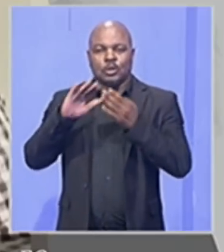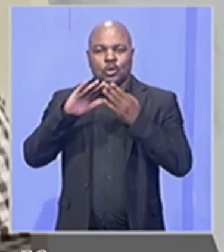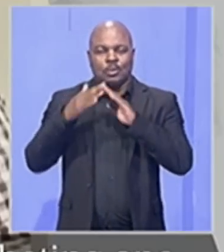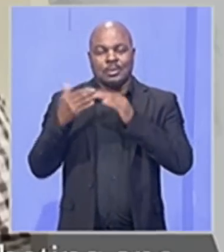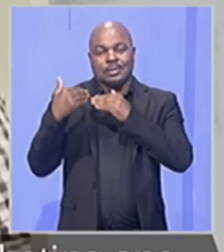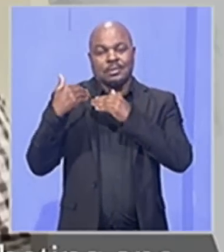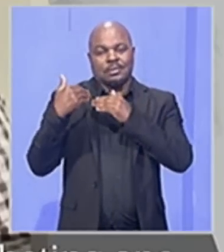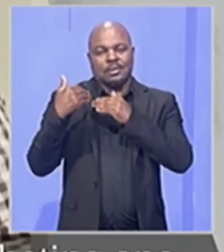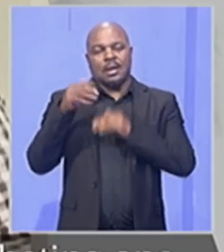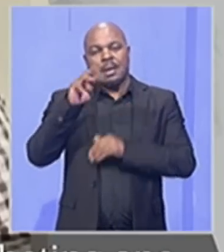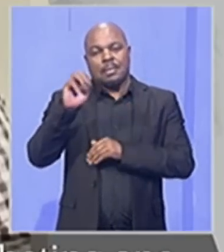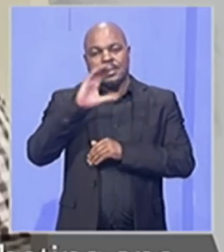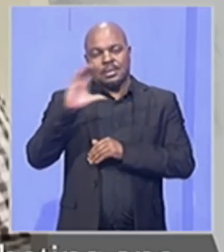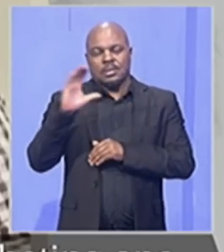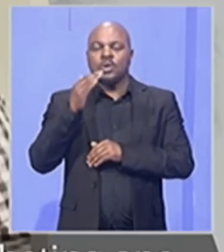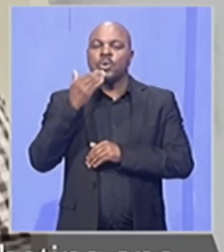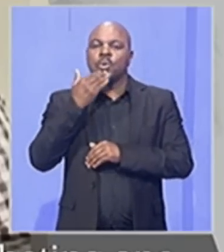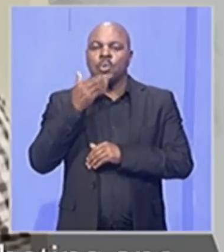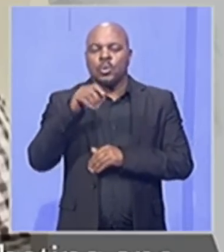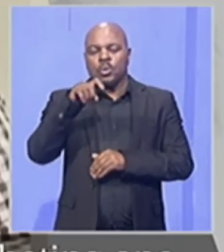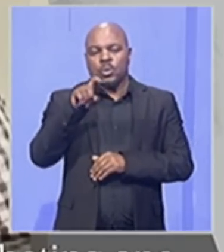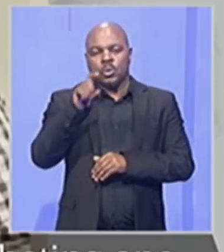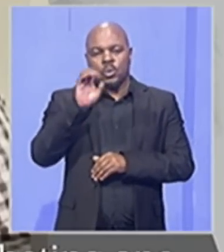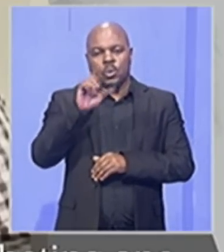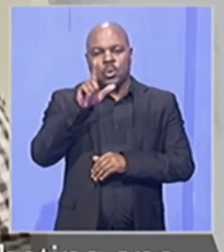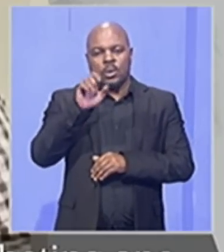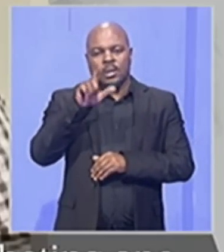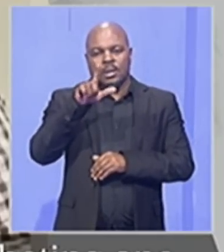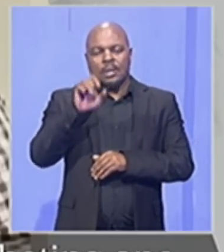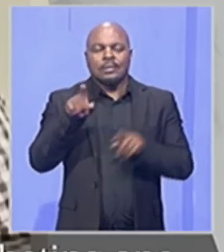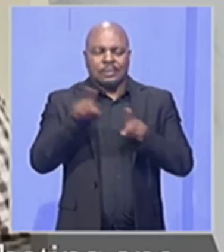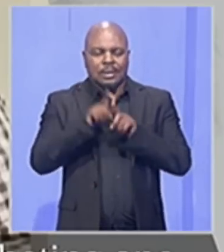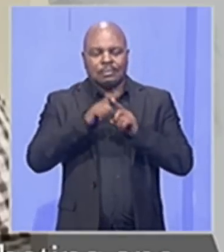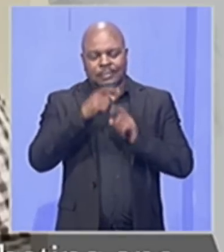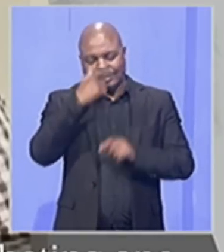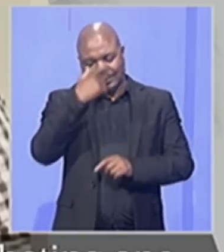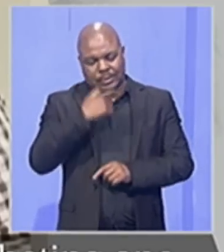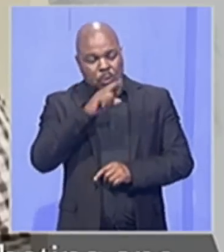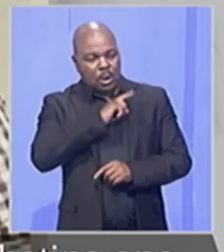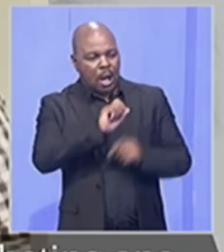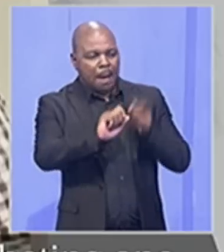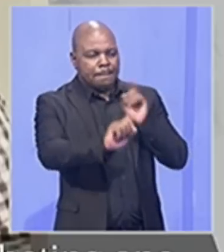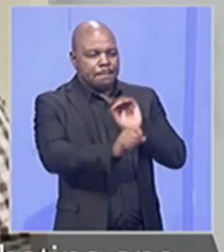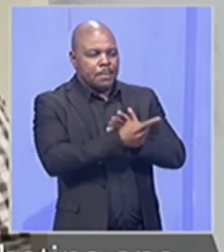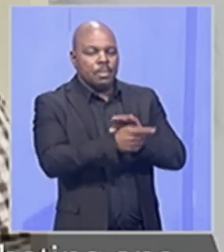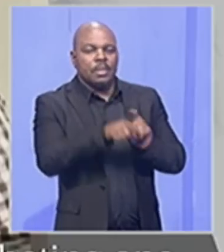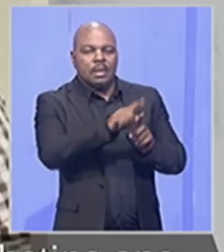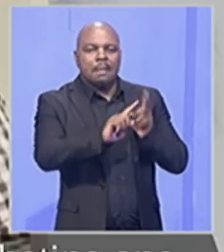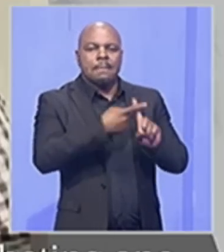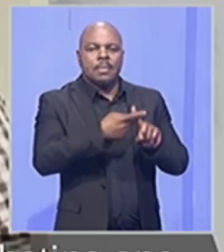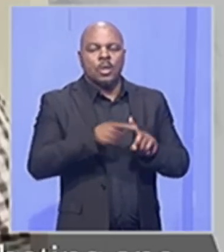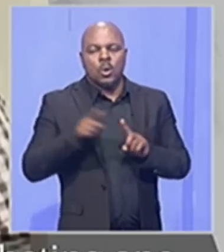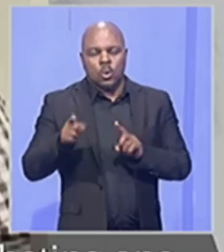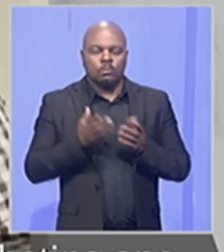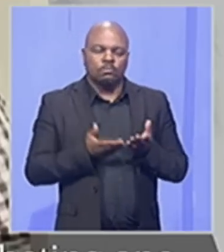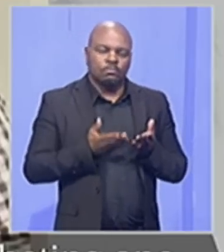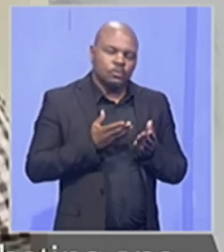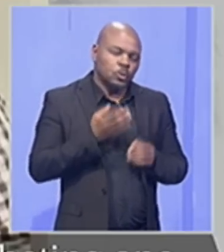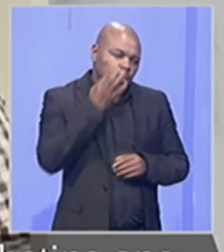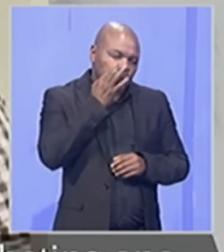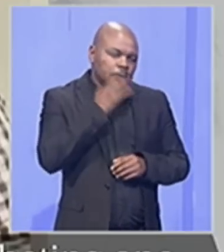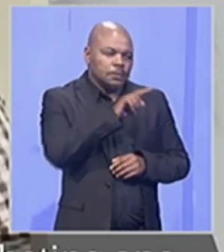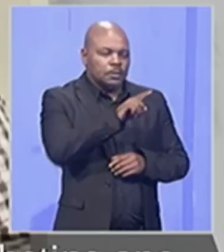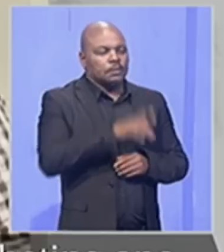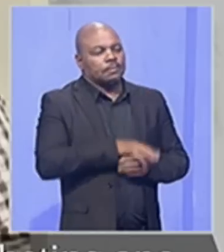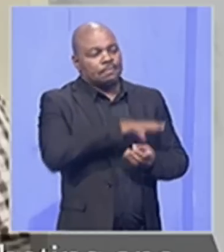MEC Xolile Nqatha expressed his deep sadness regarding the accident, offering sincere condolences to